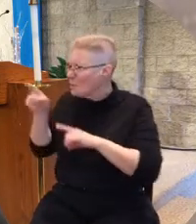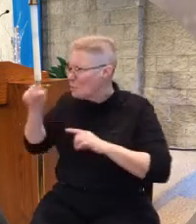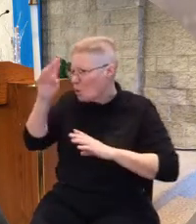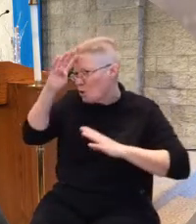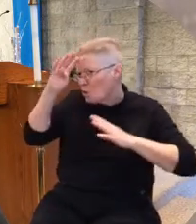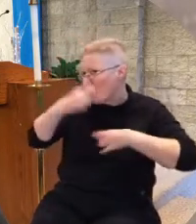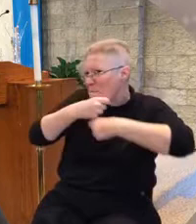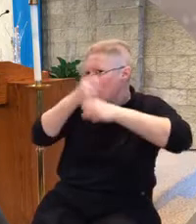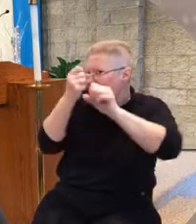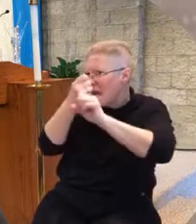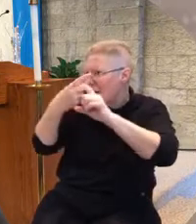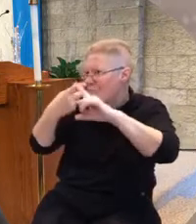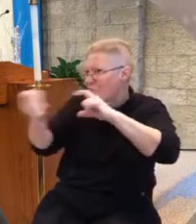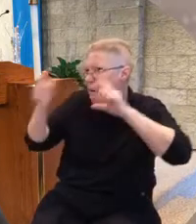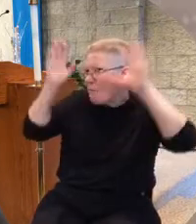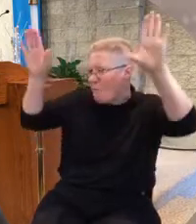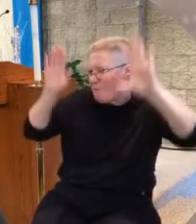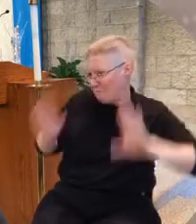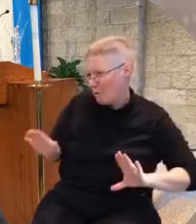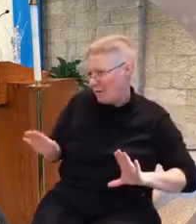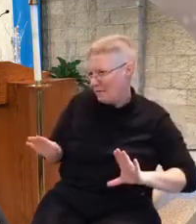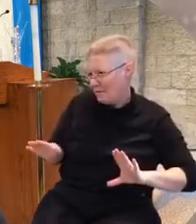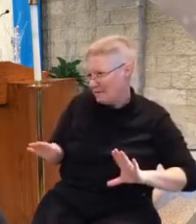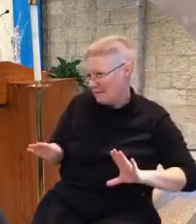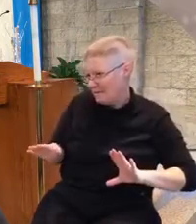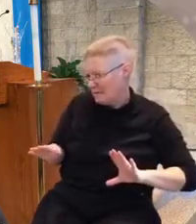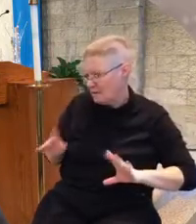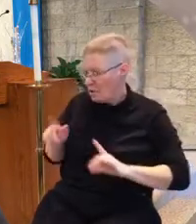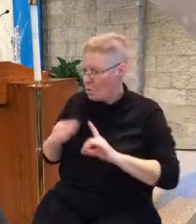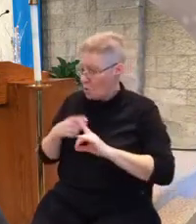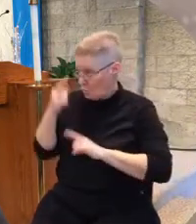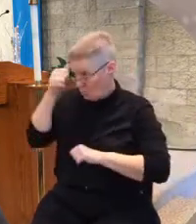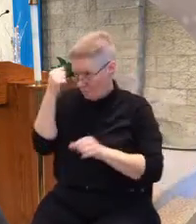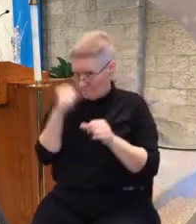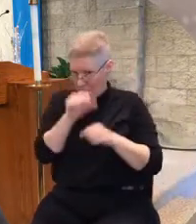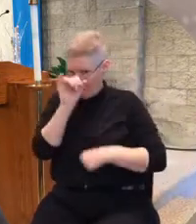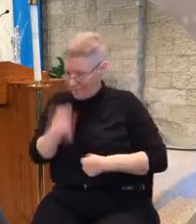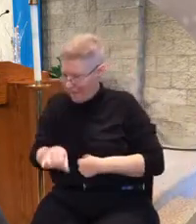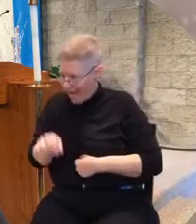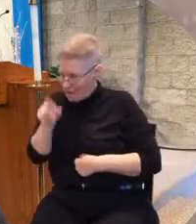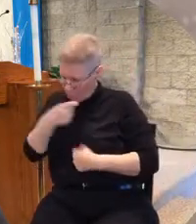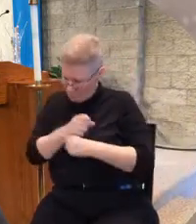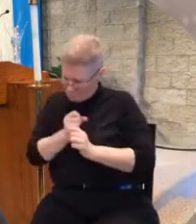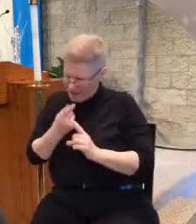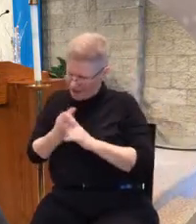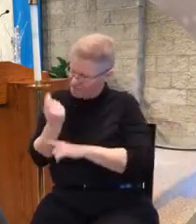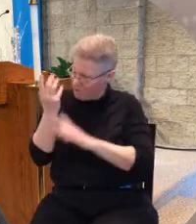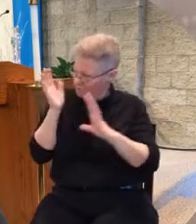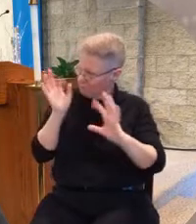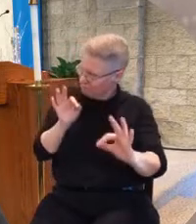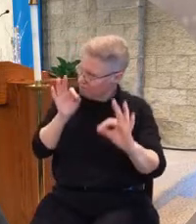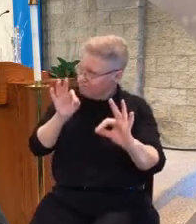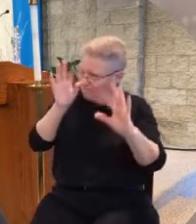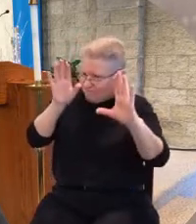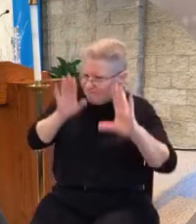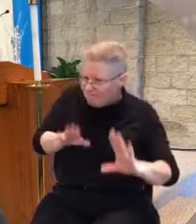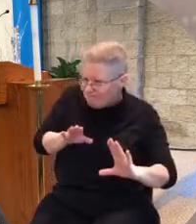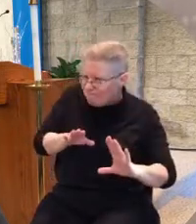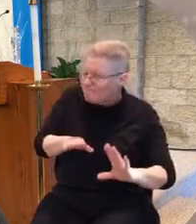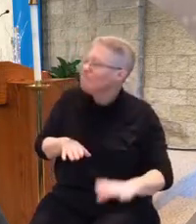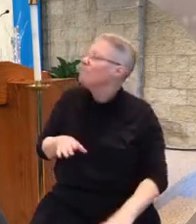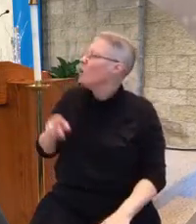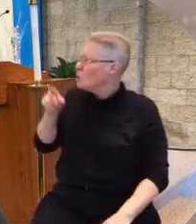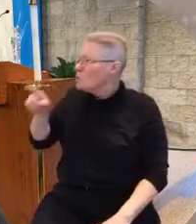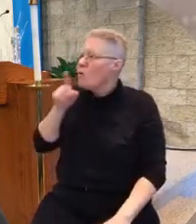So when you tap into that truth of who you are, here's who you are. You are empowered. Let me hear you say